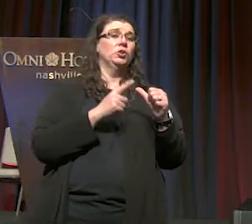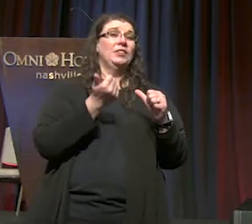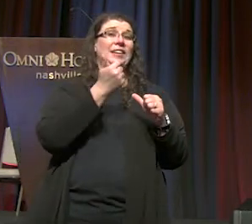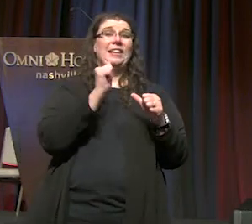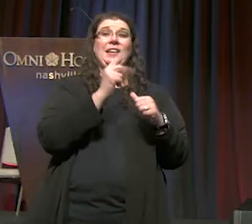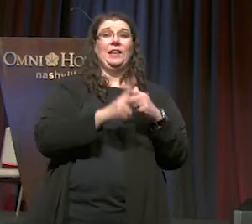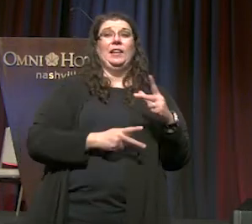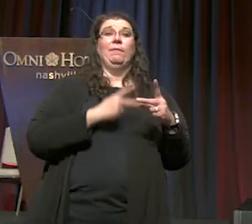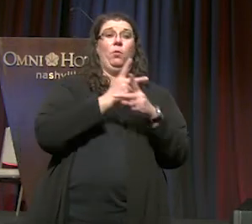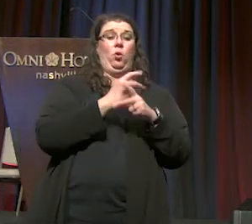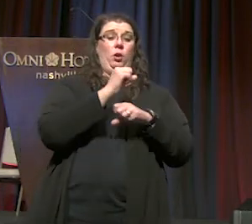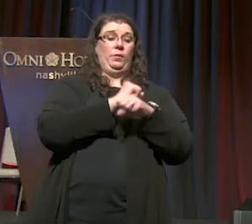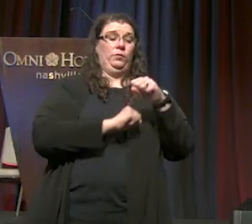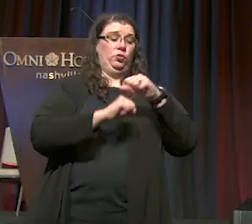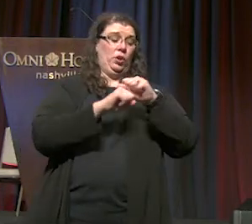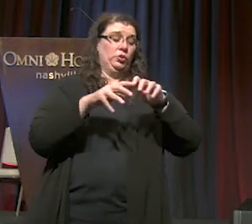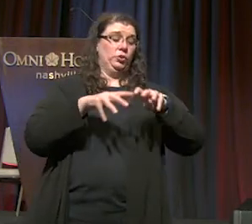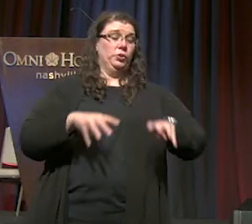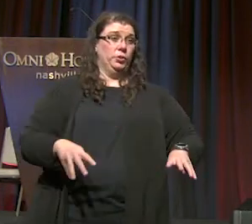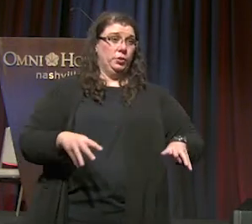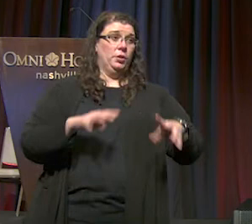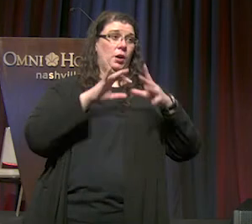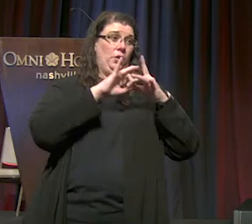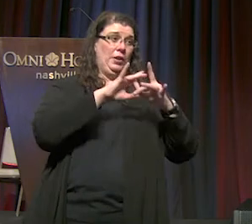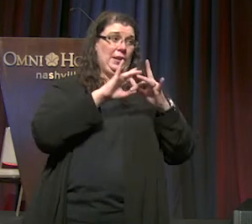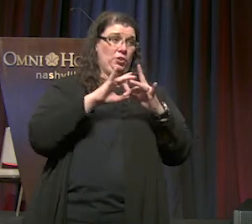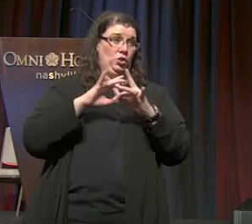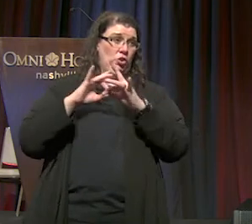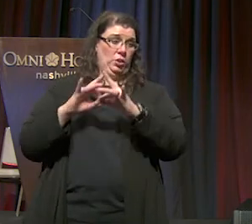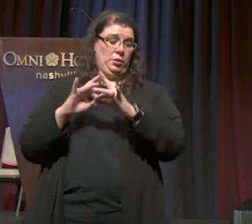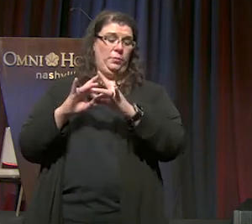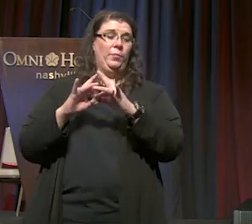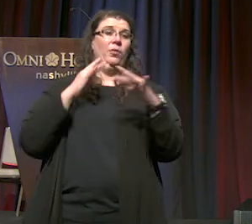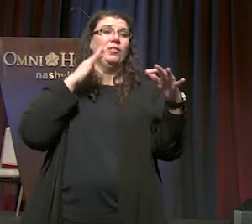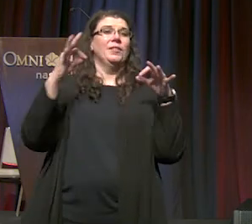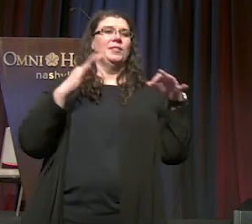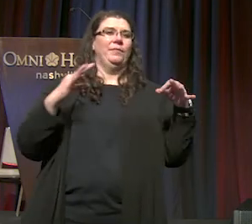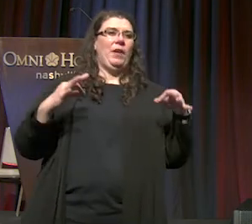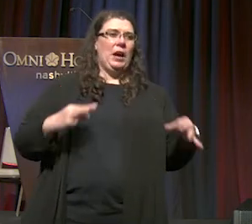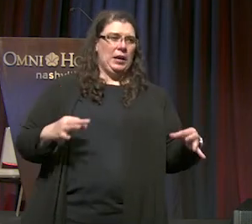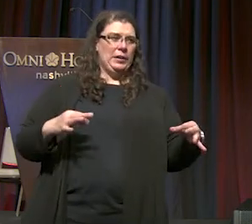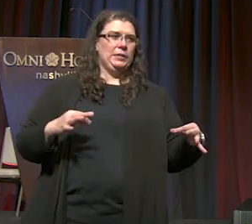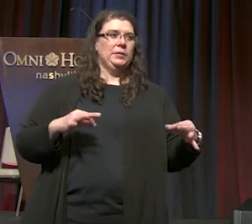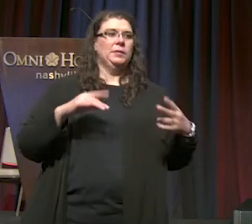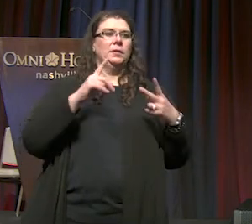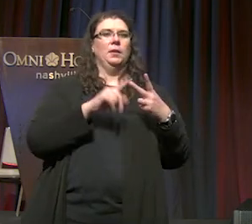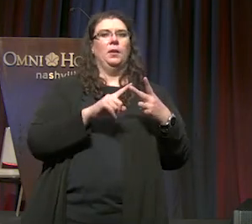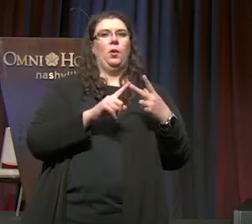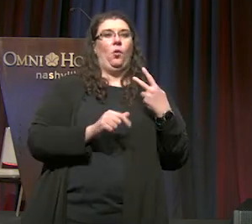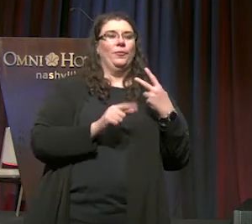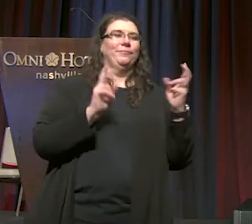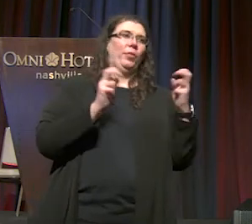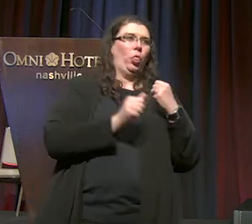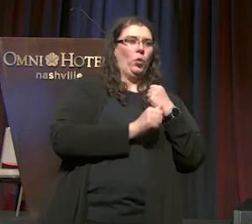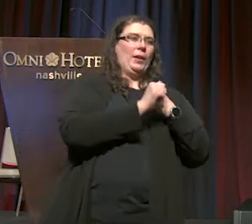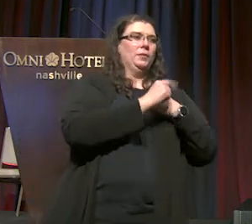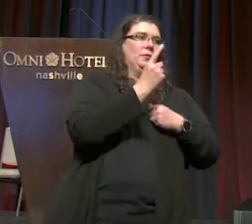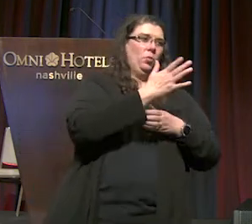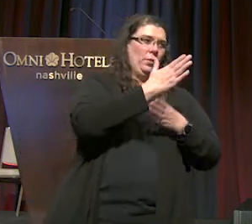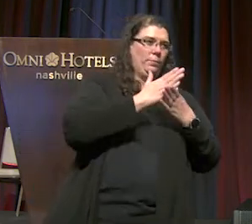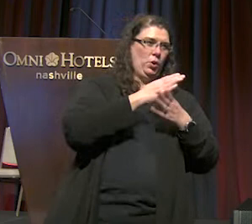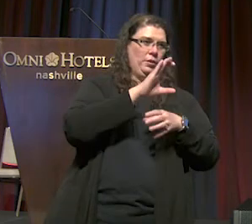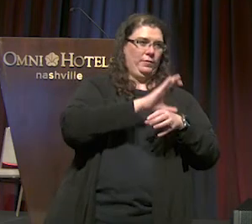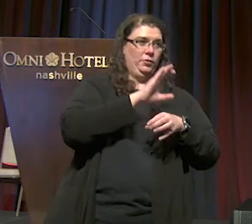of structure and relationship that defines and treats one part of the Church as a